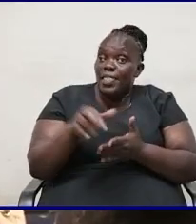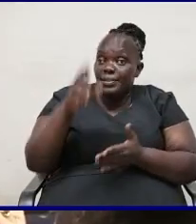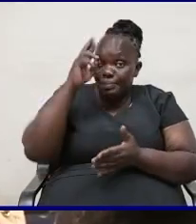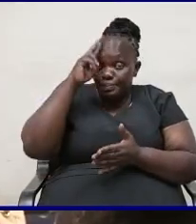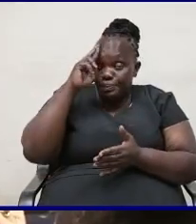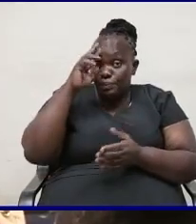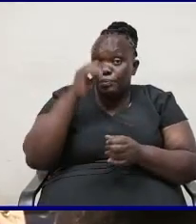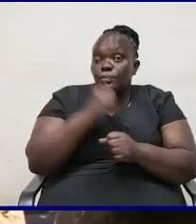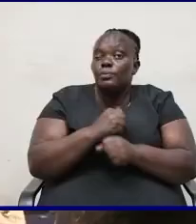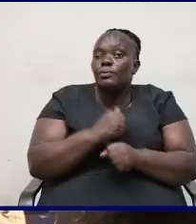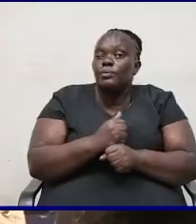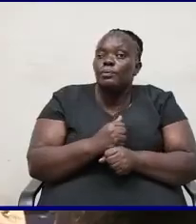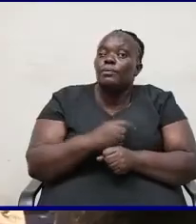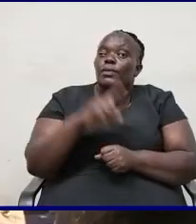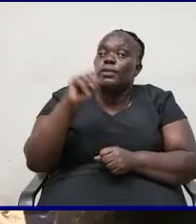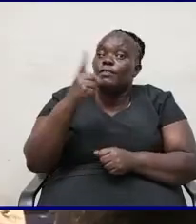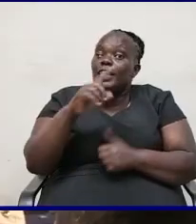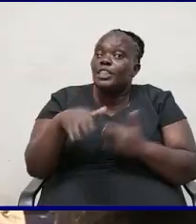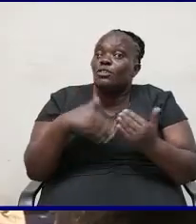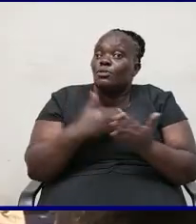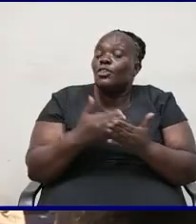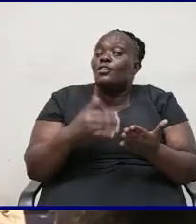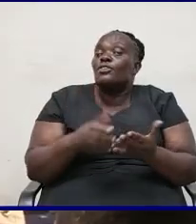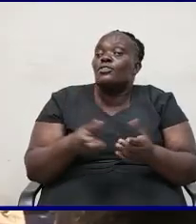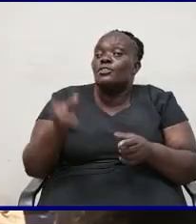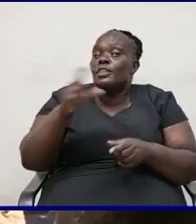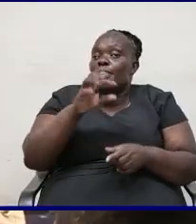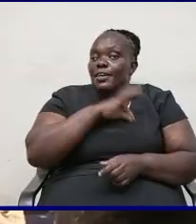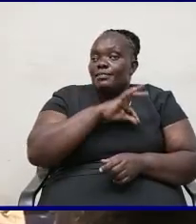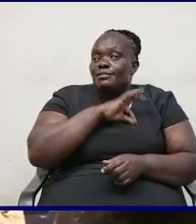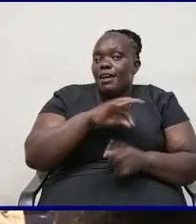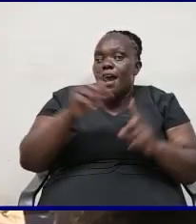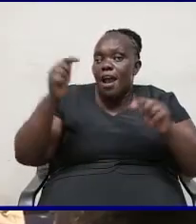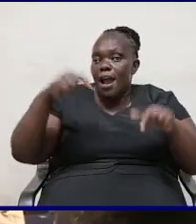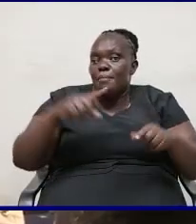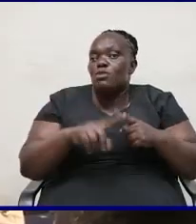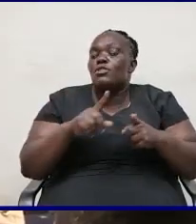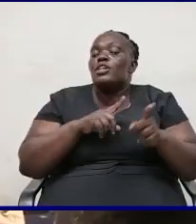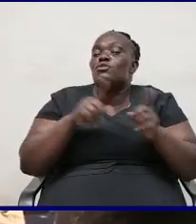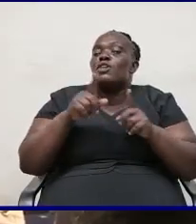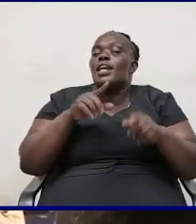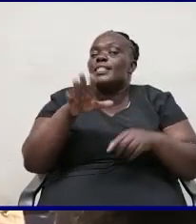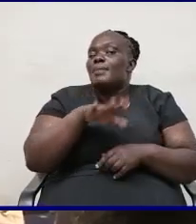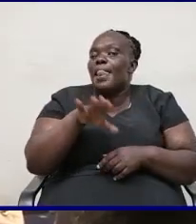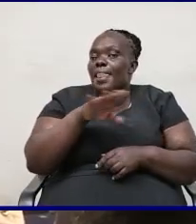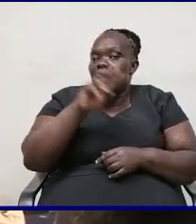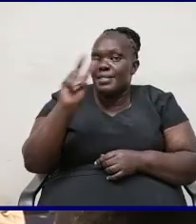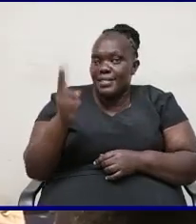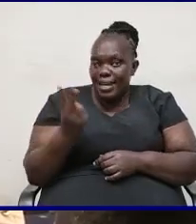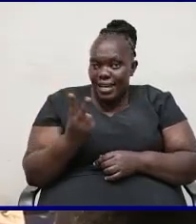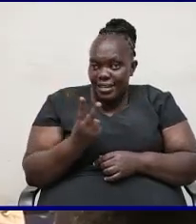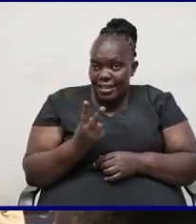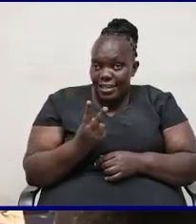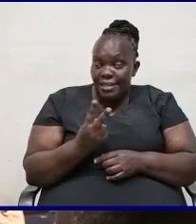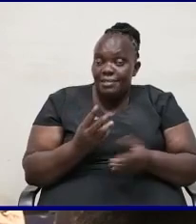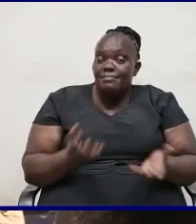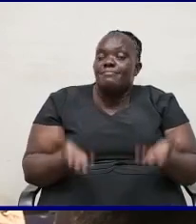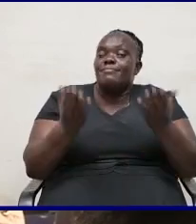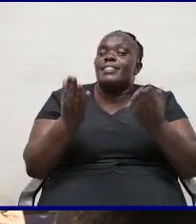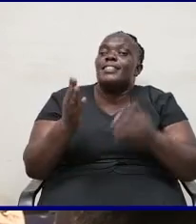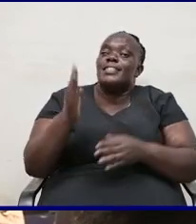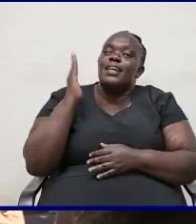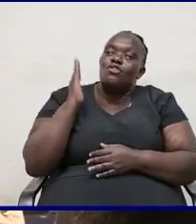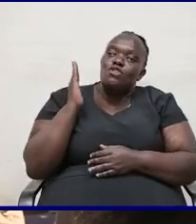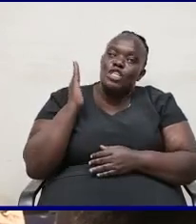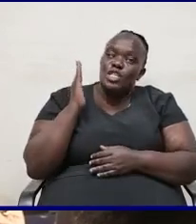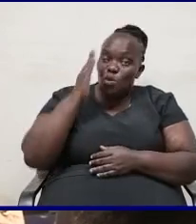is done, so that first of all, it increases the income that will be coming to the tourism sector. Secondly, it will improve